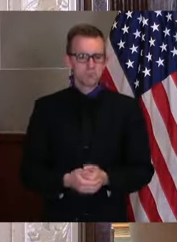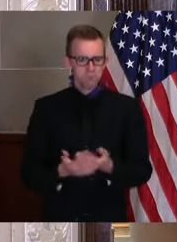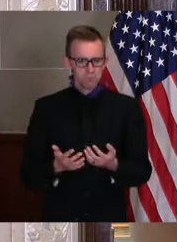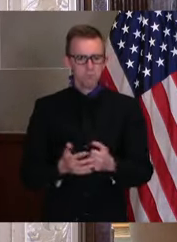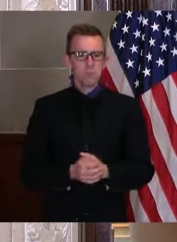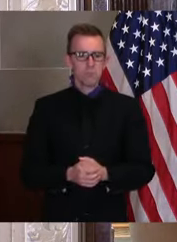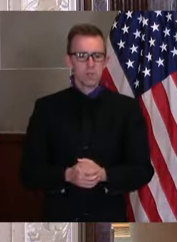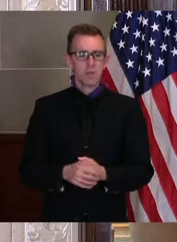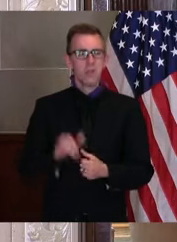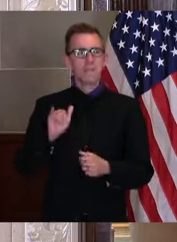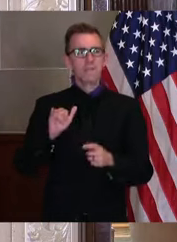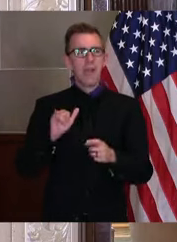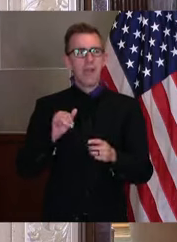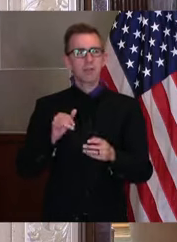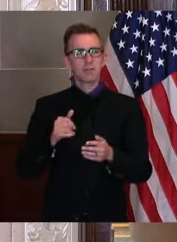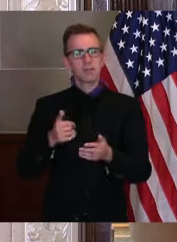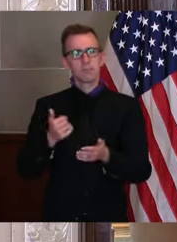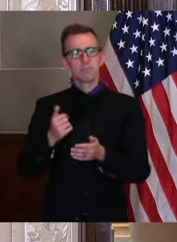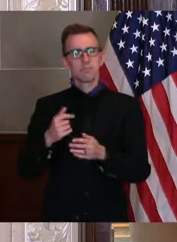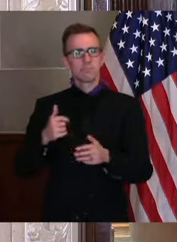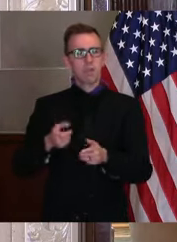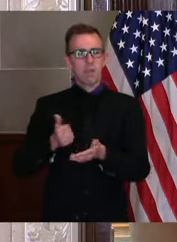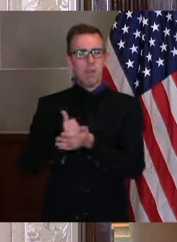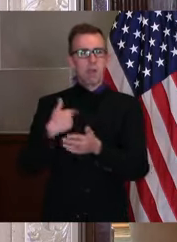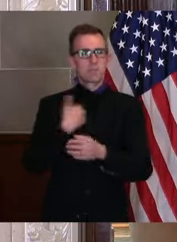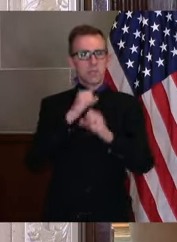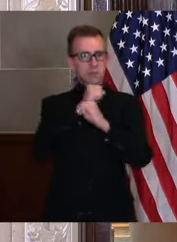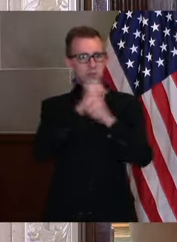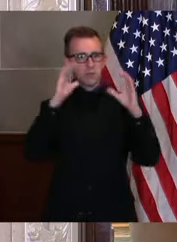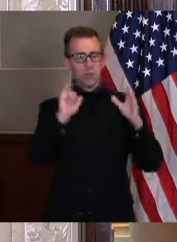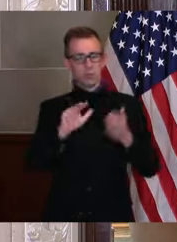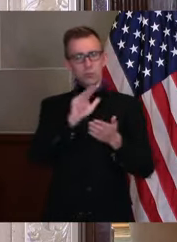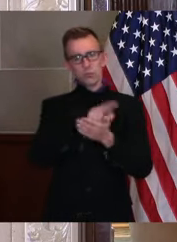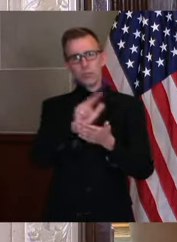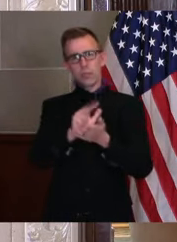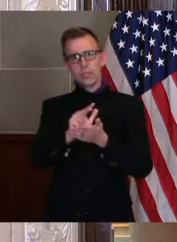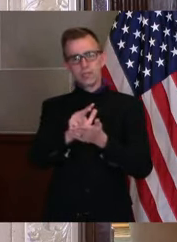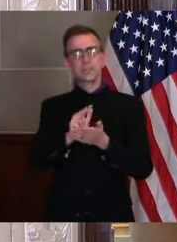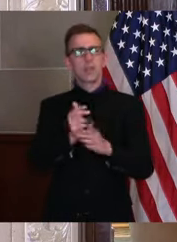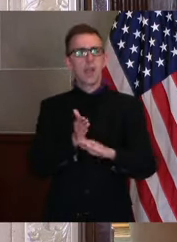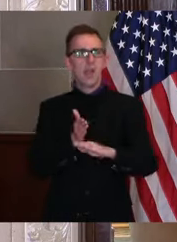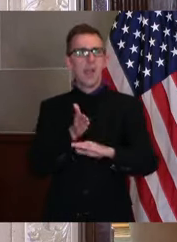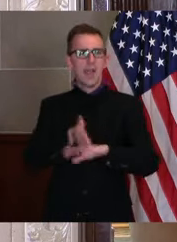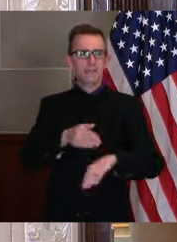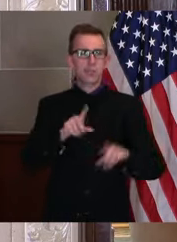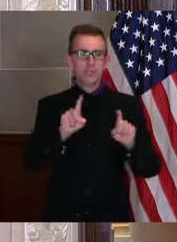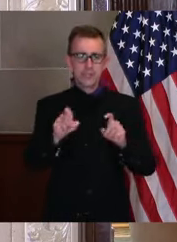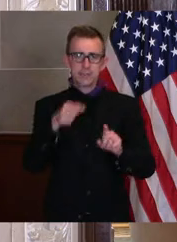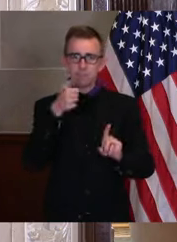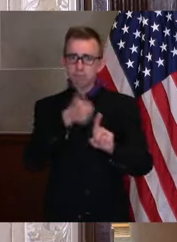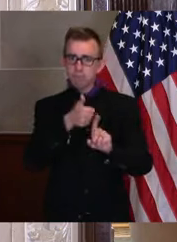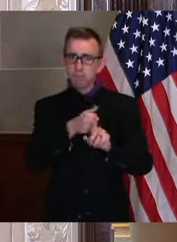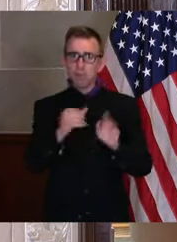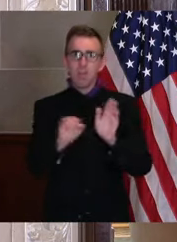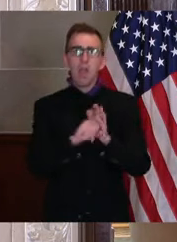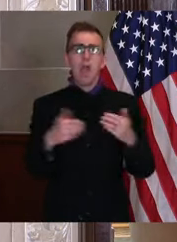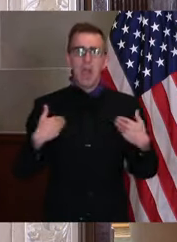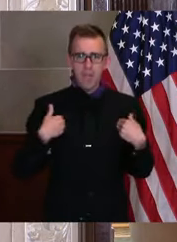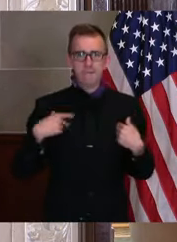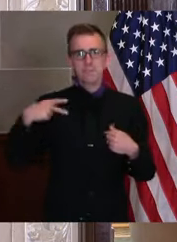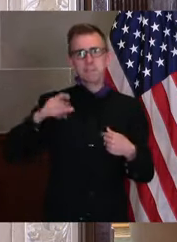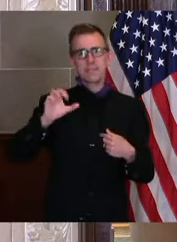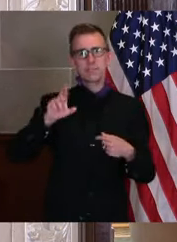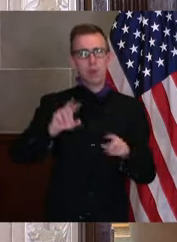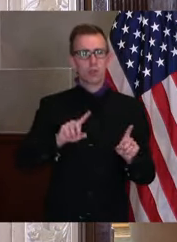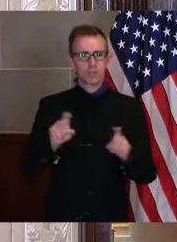so that kind of gives us an idea about that, realizing we check those 3 weeks after you've been tested positive with the PCR test. So